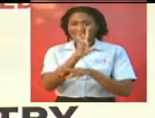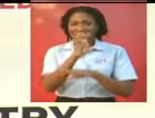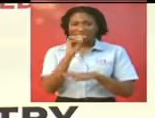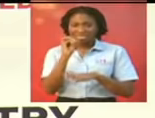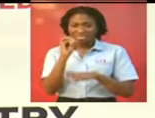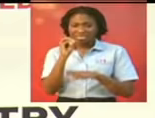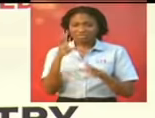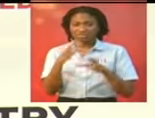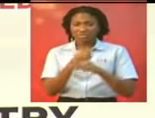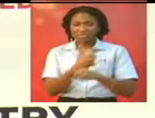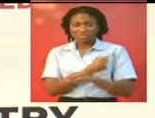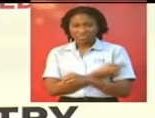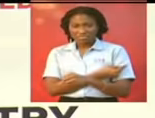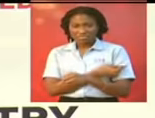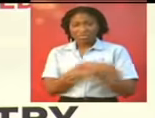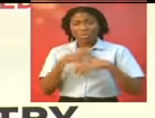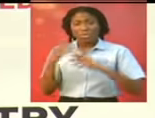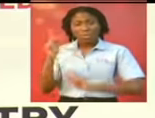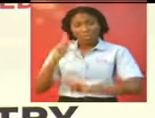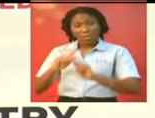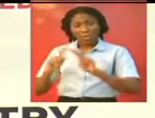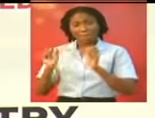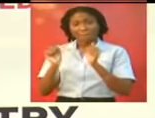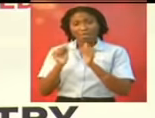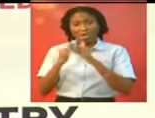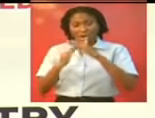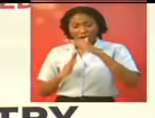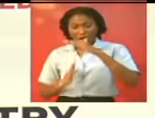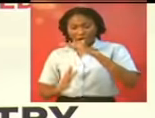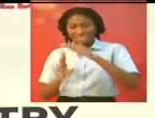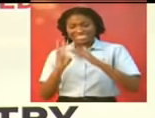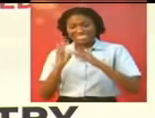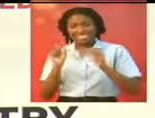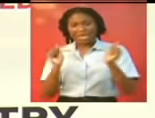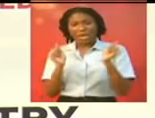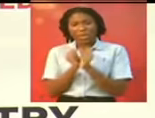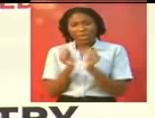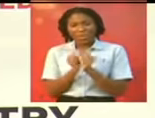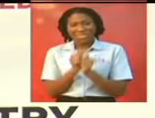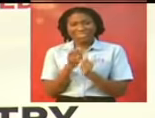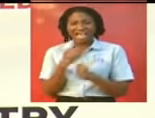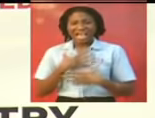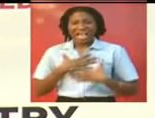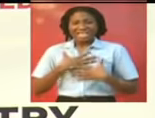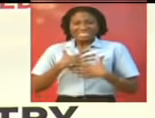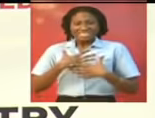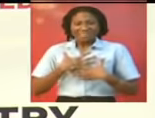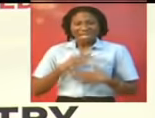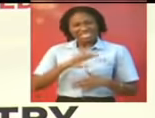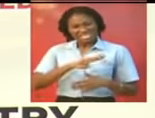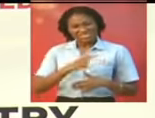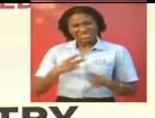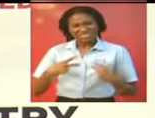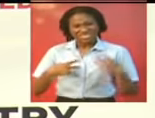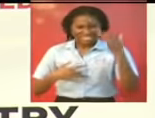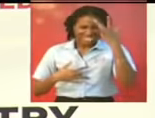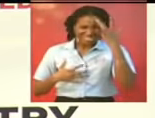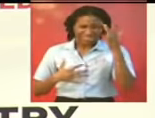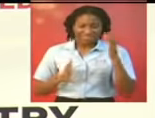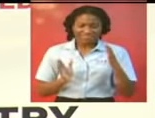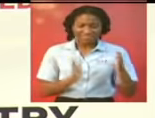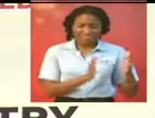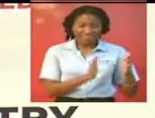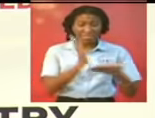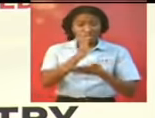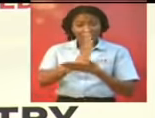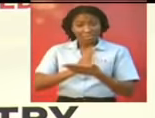diabetes, asthma, and the like. All right. So that is our phase 1. Our phase 2 would have been people in parts of certain essential services who would